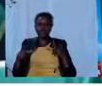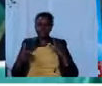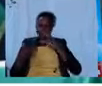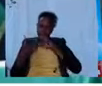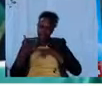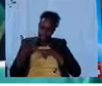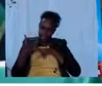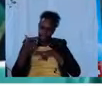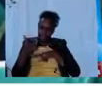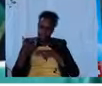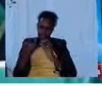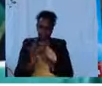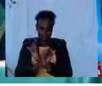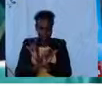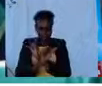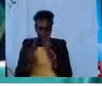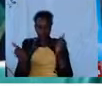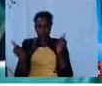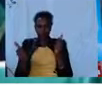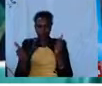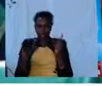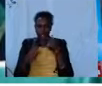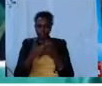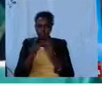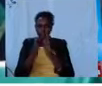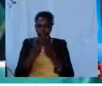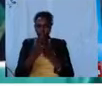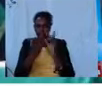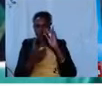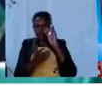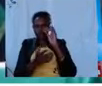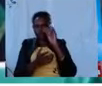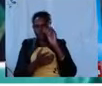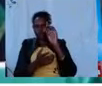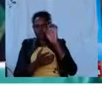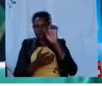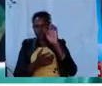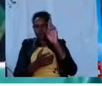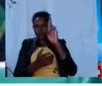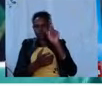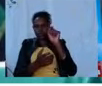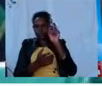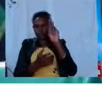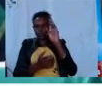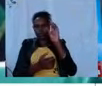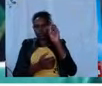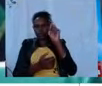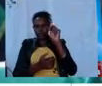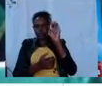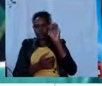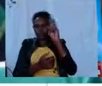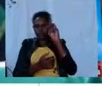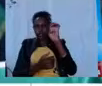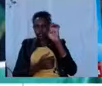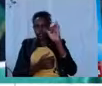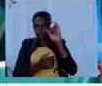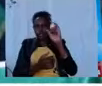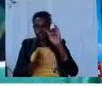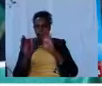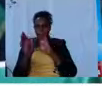was read to us very well from the book of Deuteronomy, chapter 10, verses